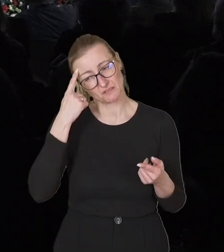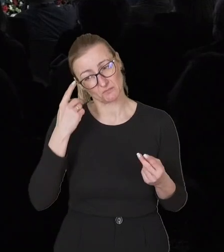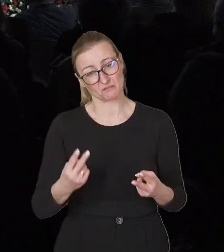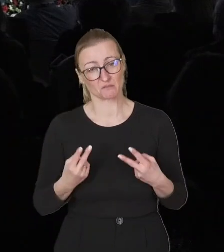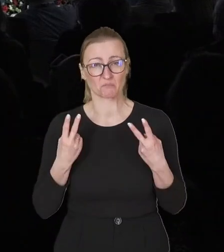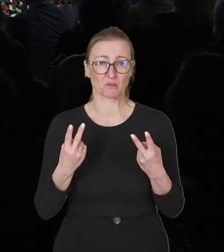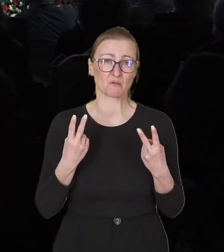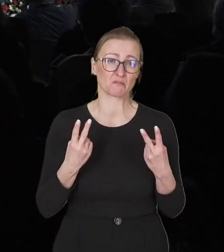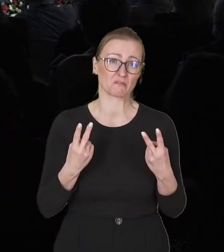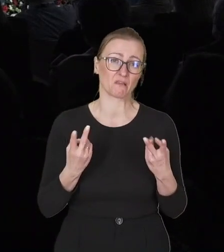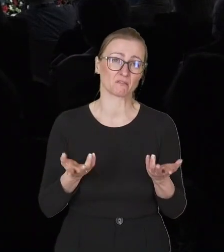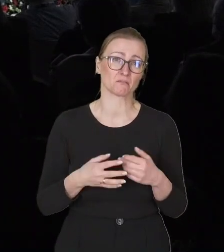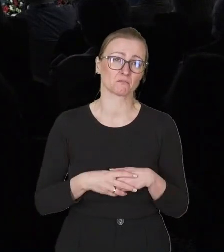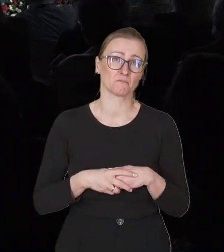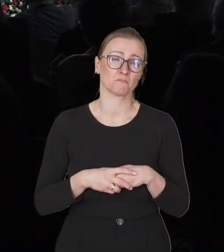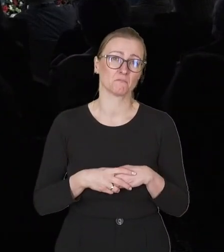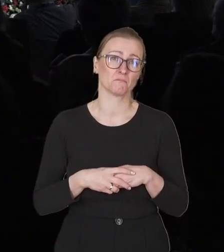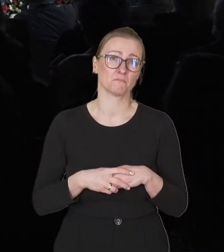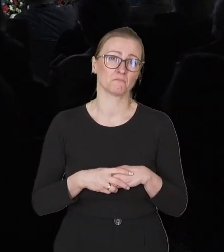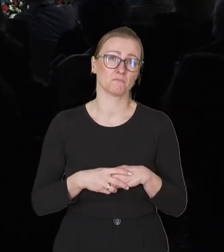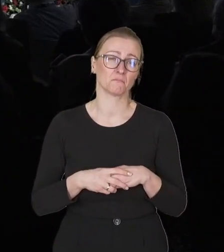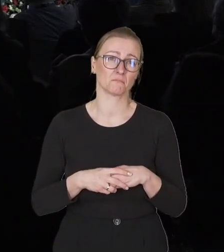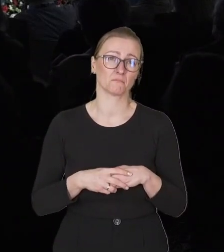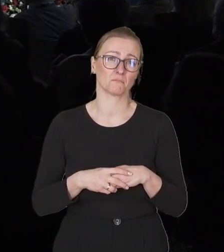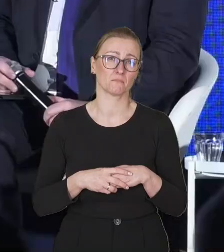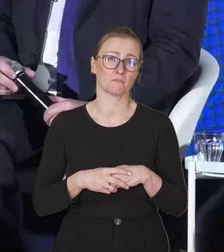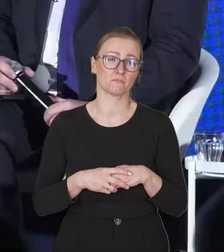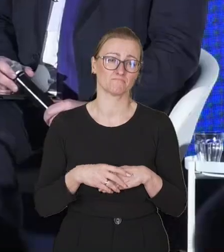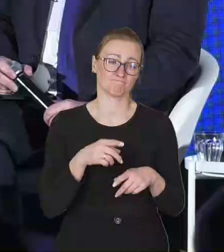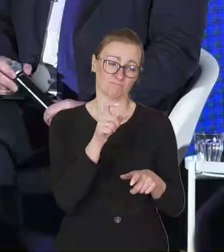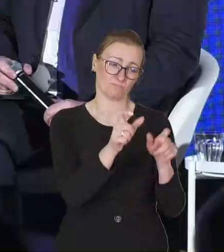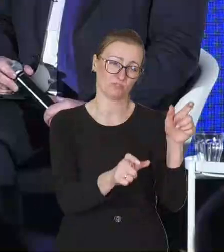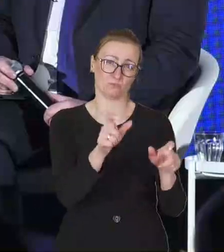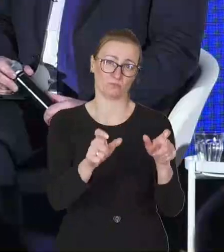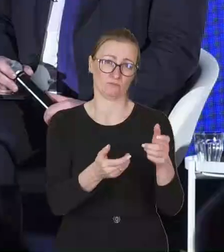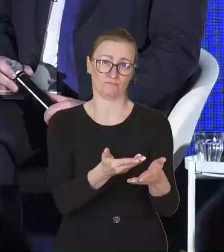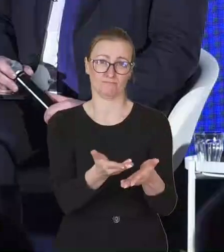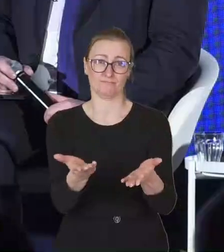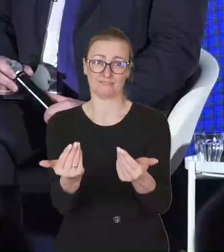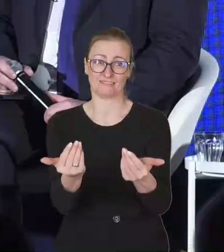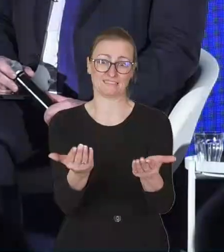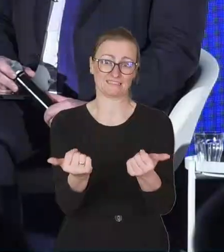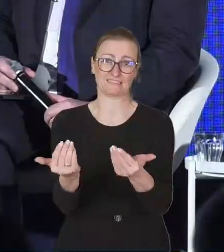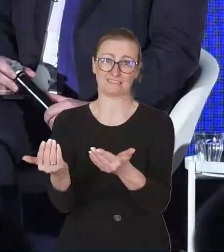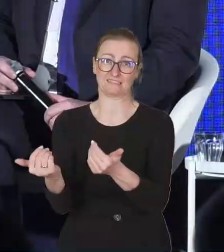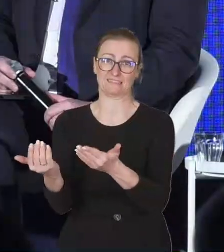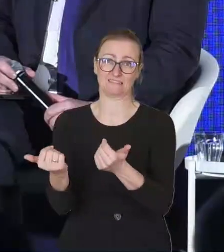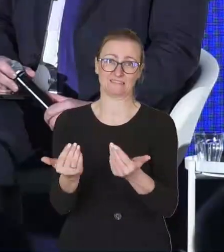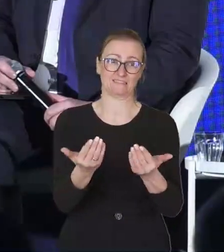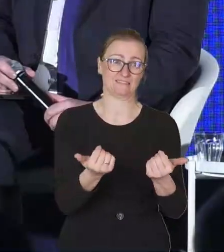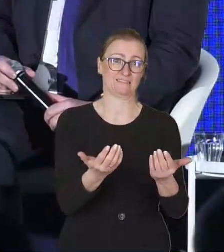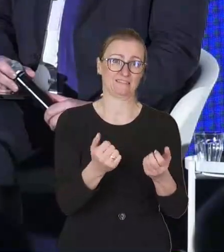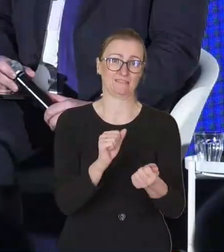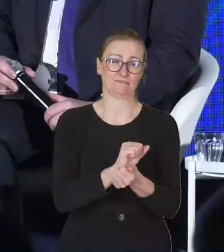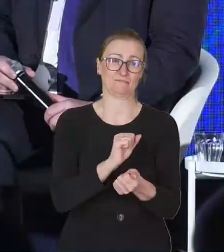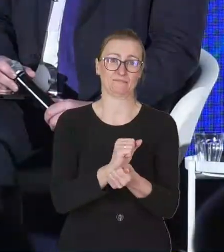for people to bring out new ideas, bring out new concepts. In some